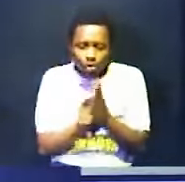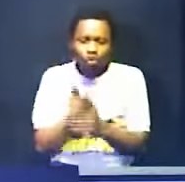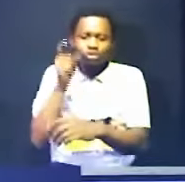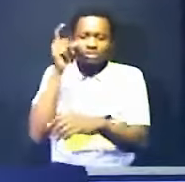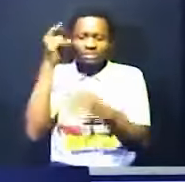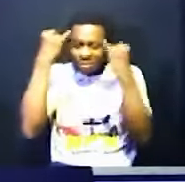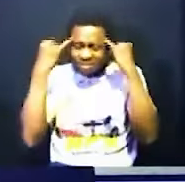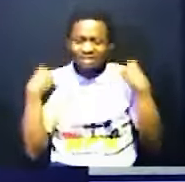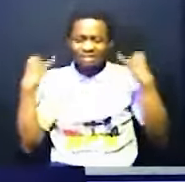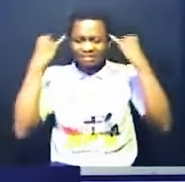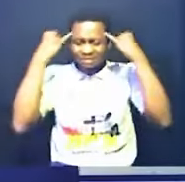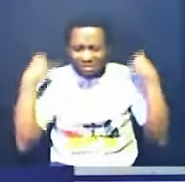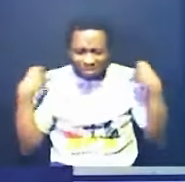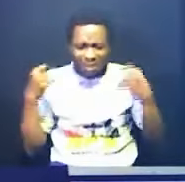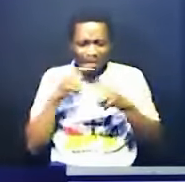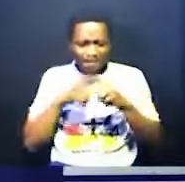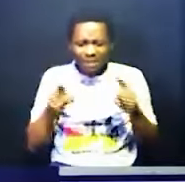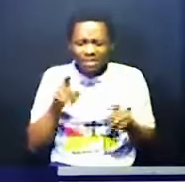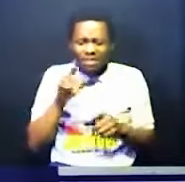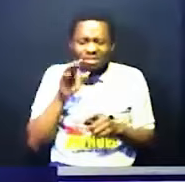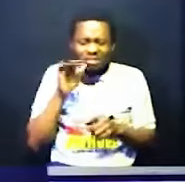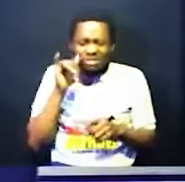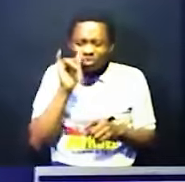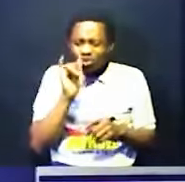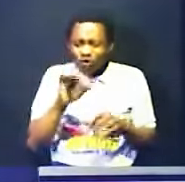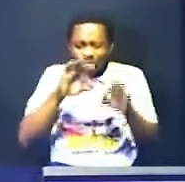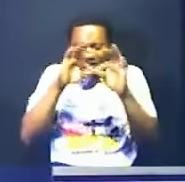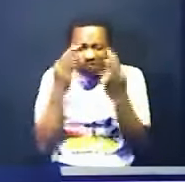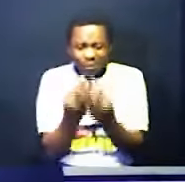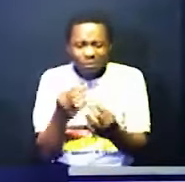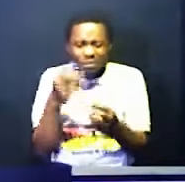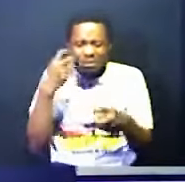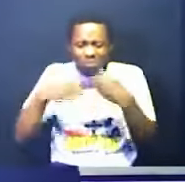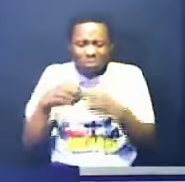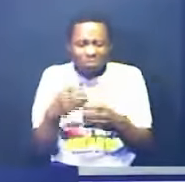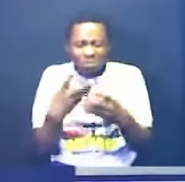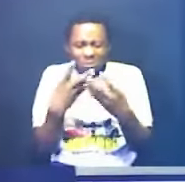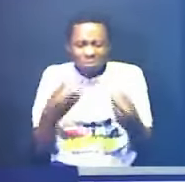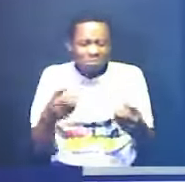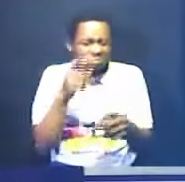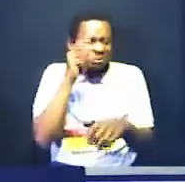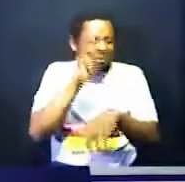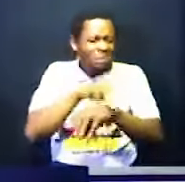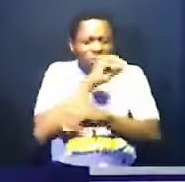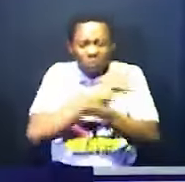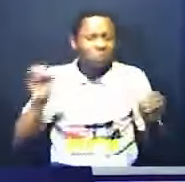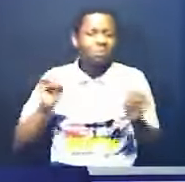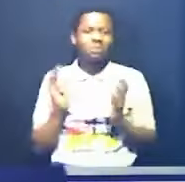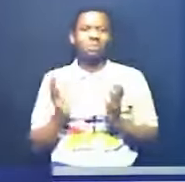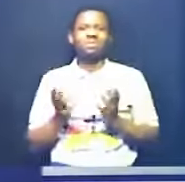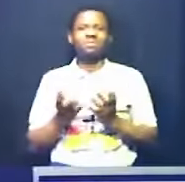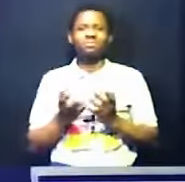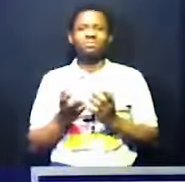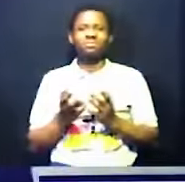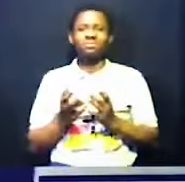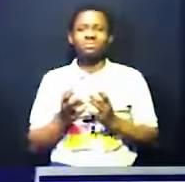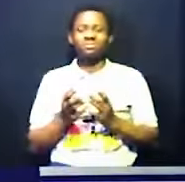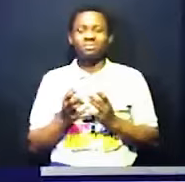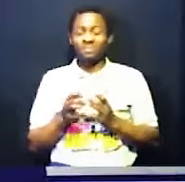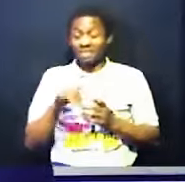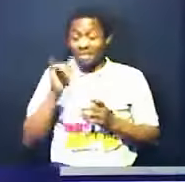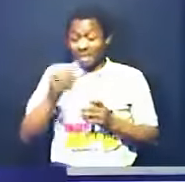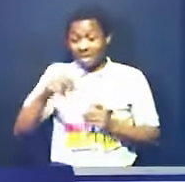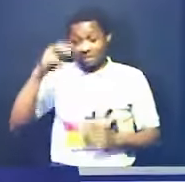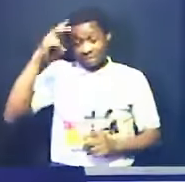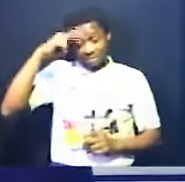obu enteng ewo mikrofon se mwa di odi for no obo modia se odi di efata no ebema no. It was this